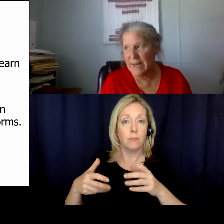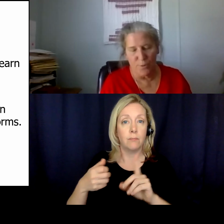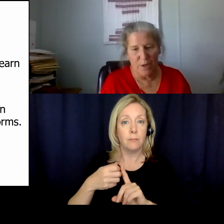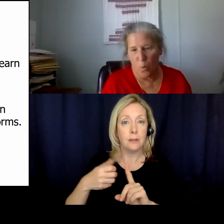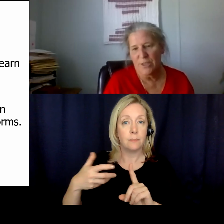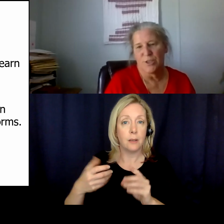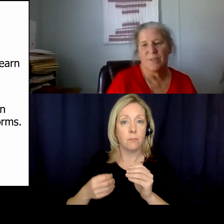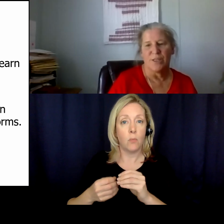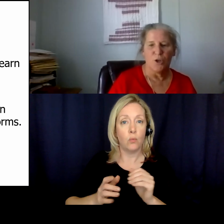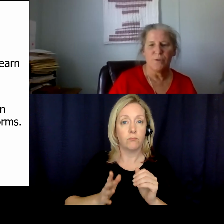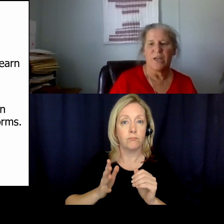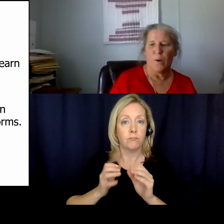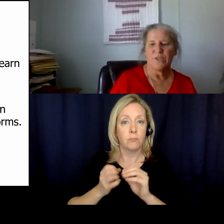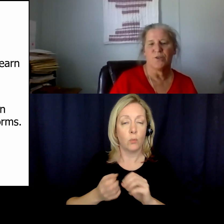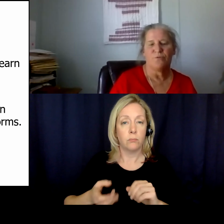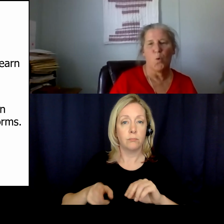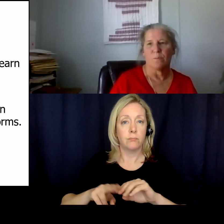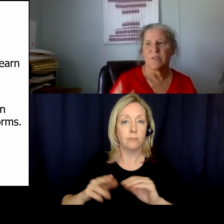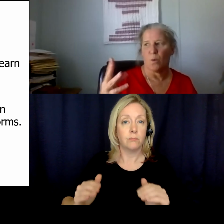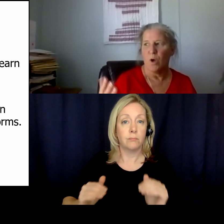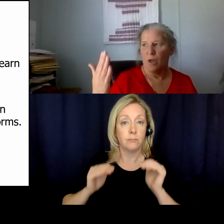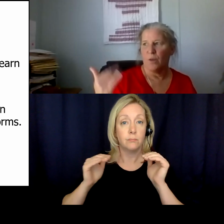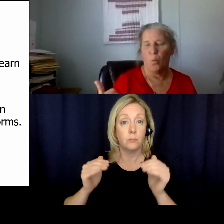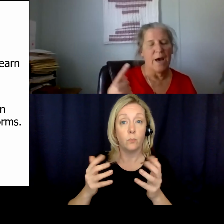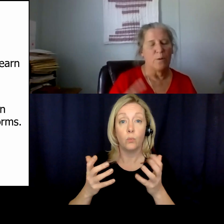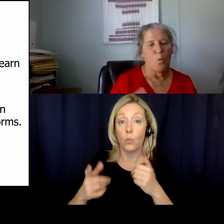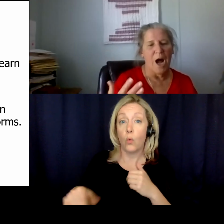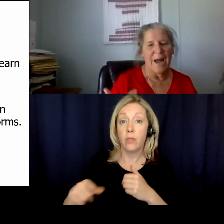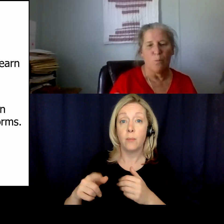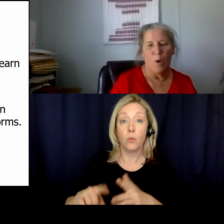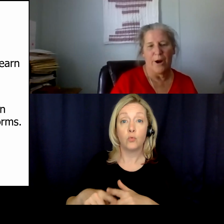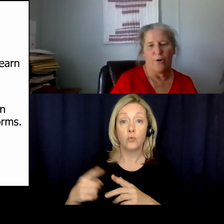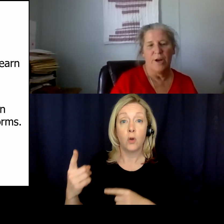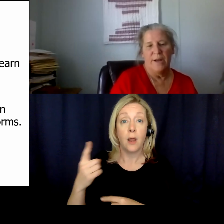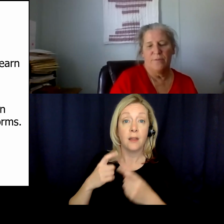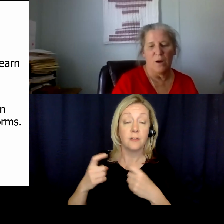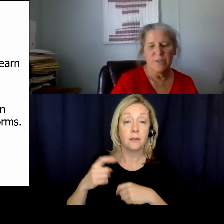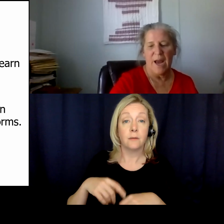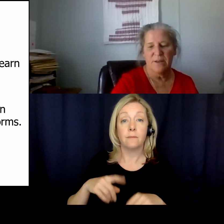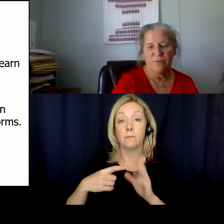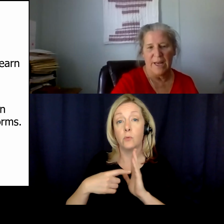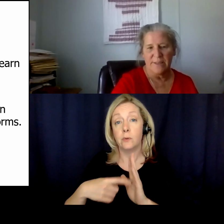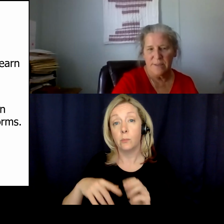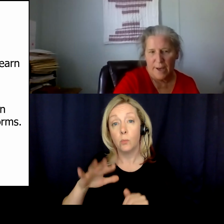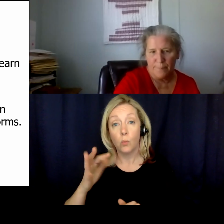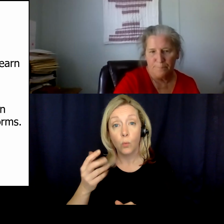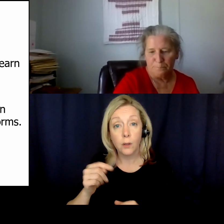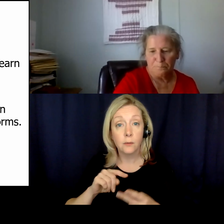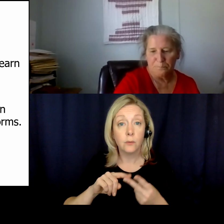and answering questions and using question forms. So the what and why and where, those kind of